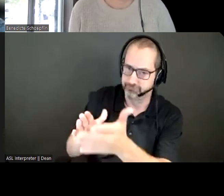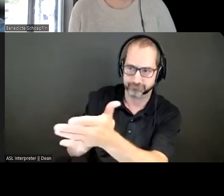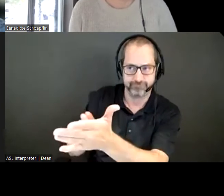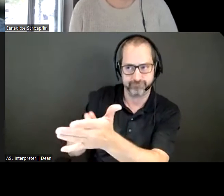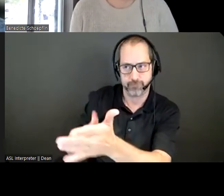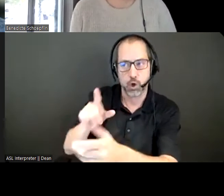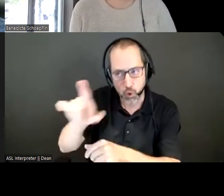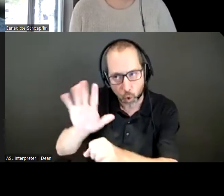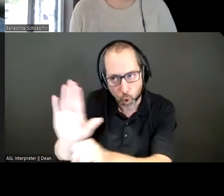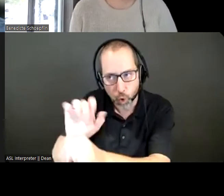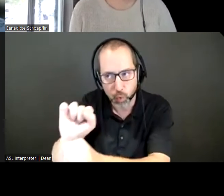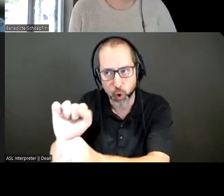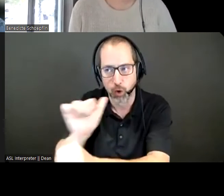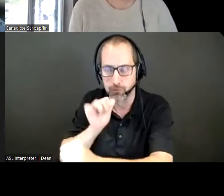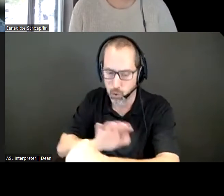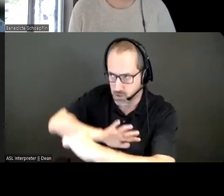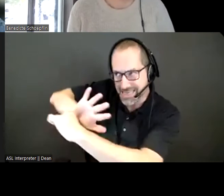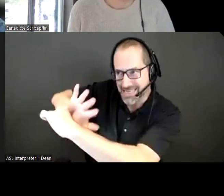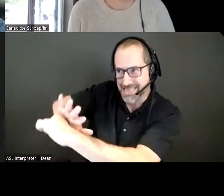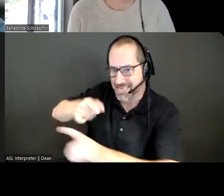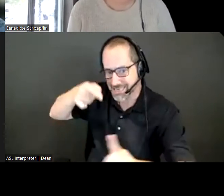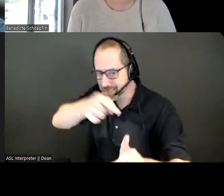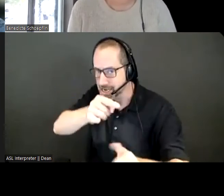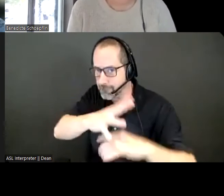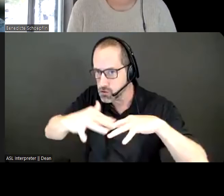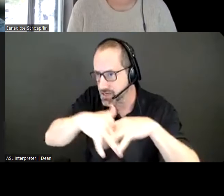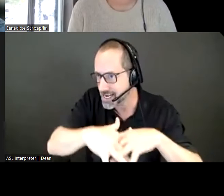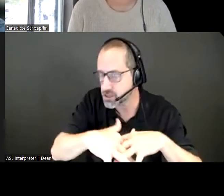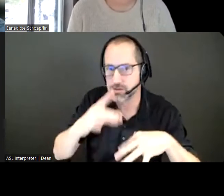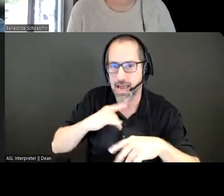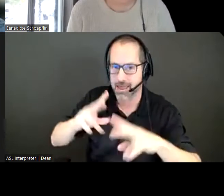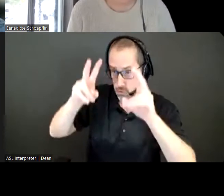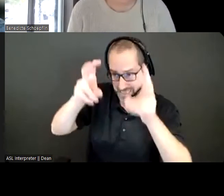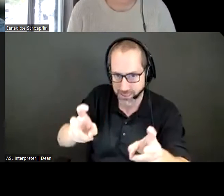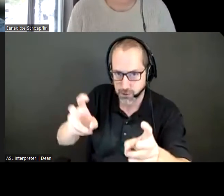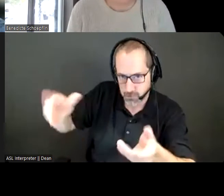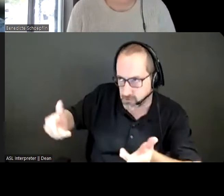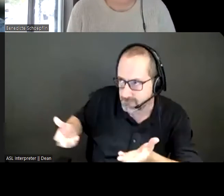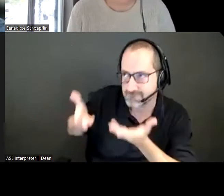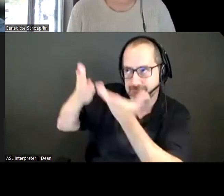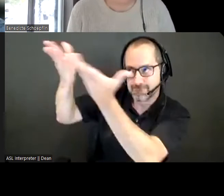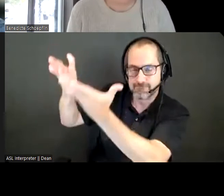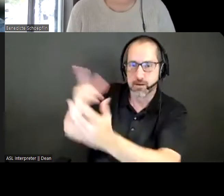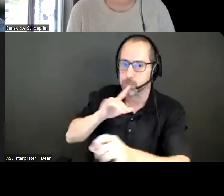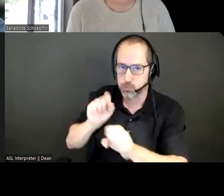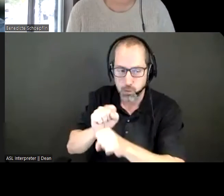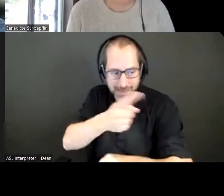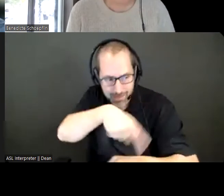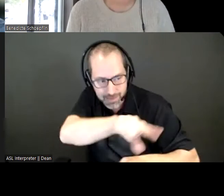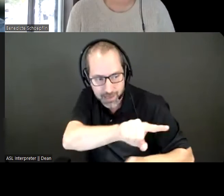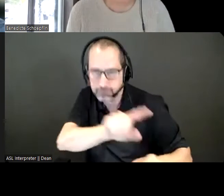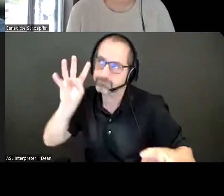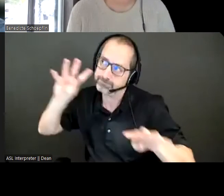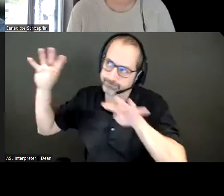First Nations, and the work that you're doing to elevate the issue up to make sure people are heard, and ensuring